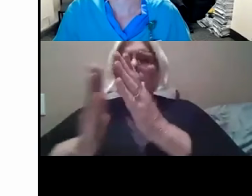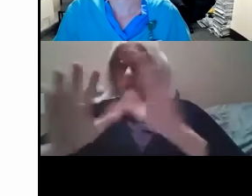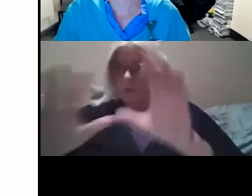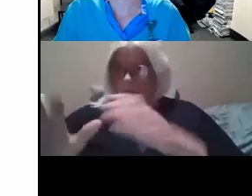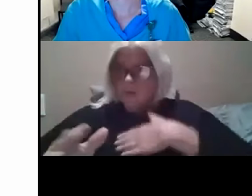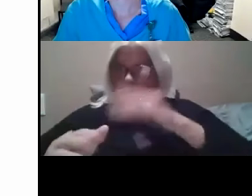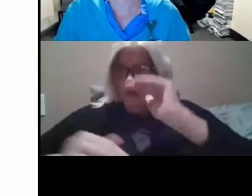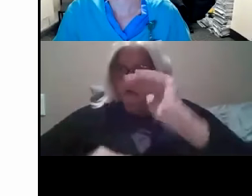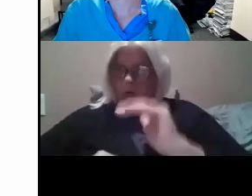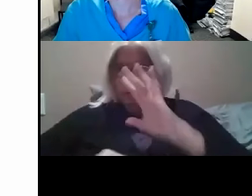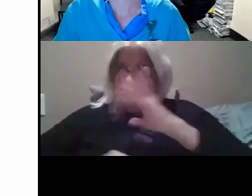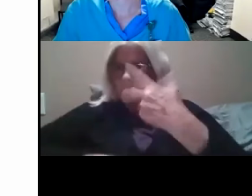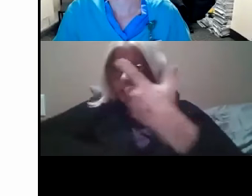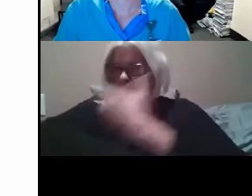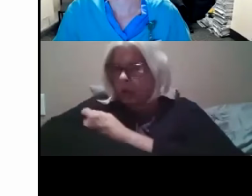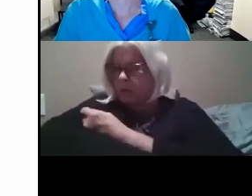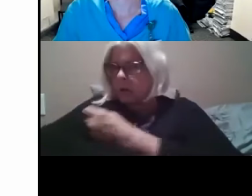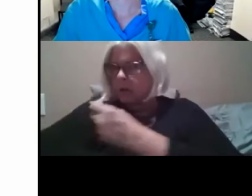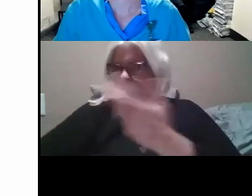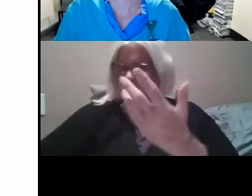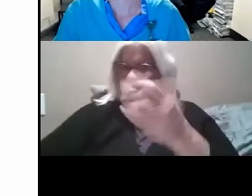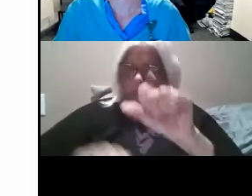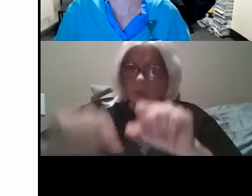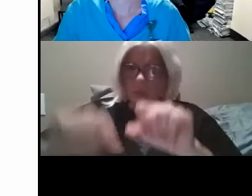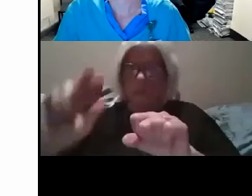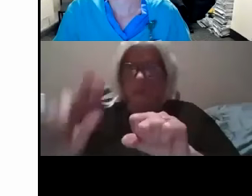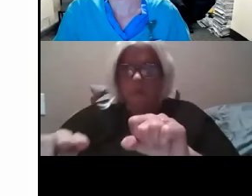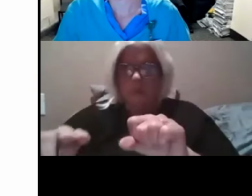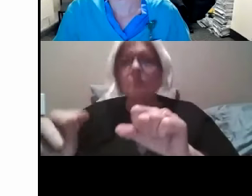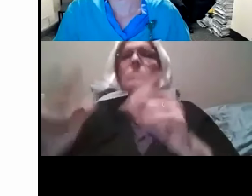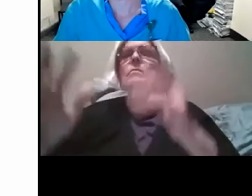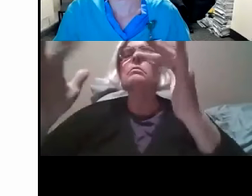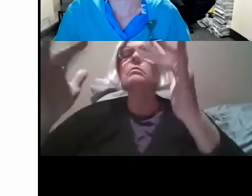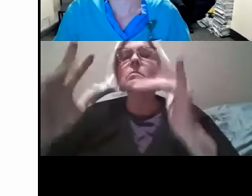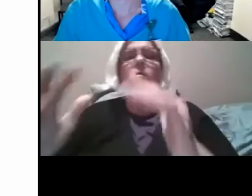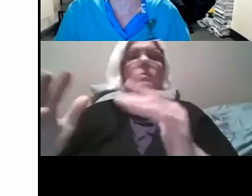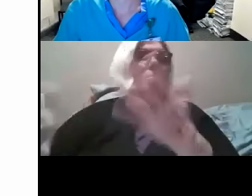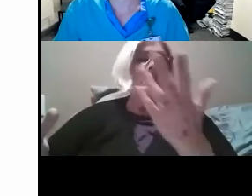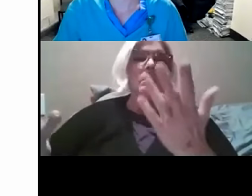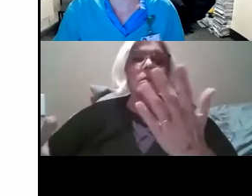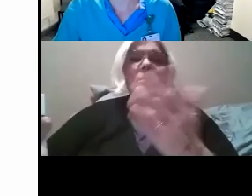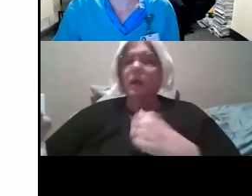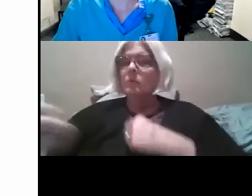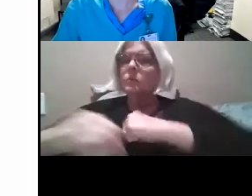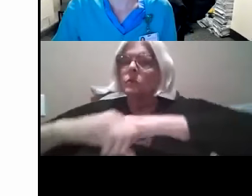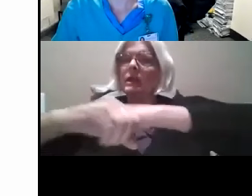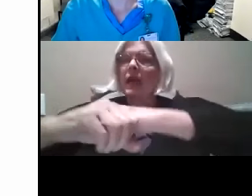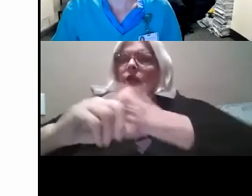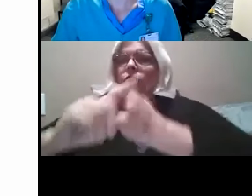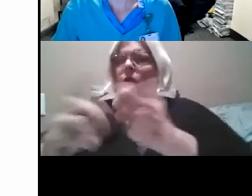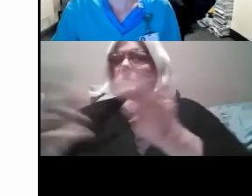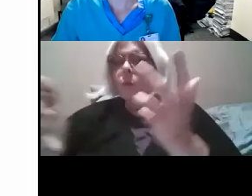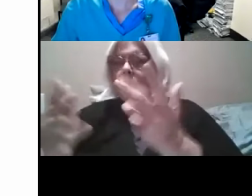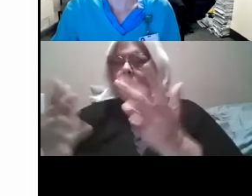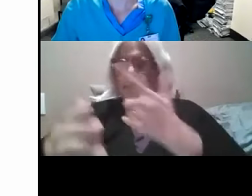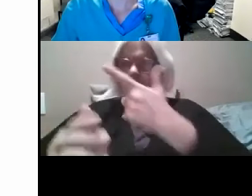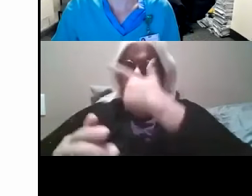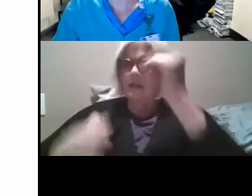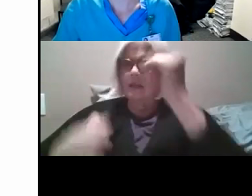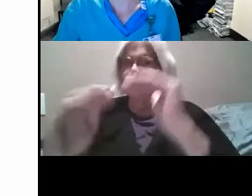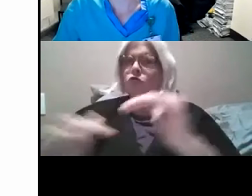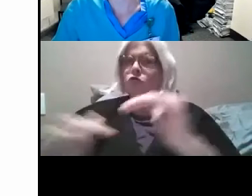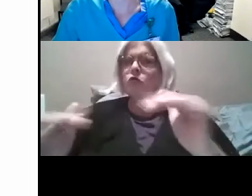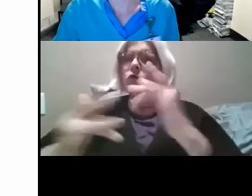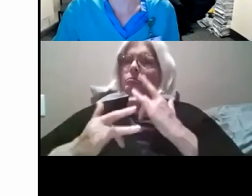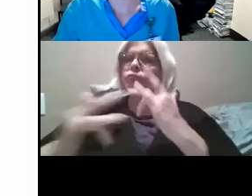feel like this is, we know that for many kids, this can be a more mild illness. And then the biggest question is, what